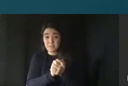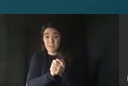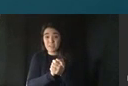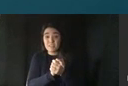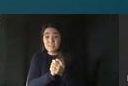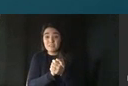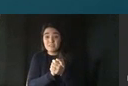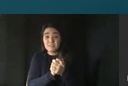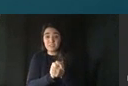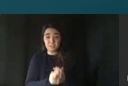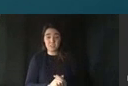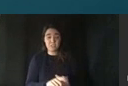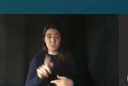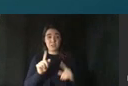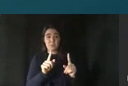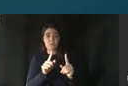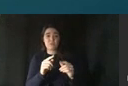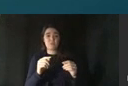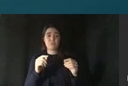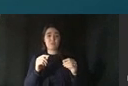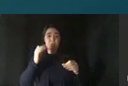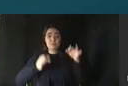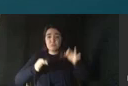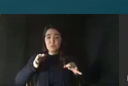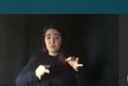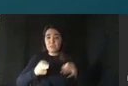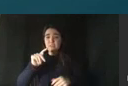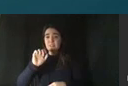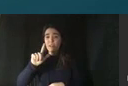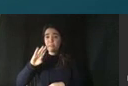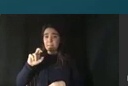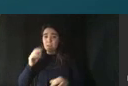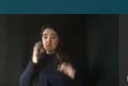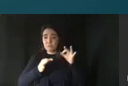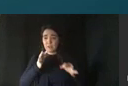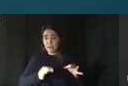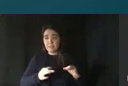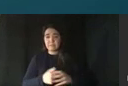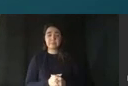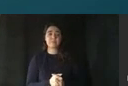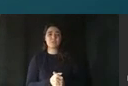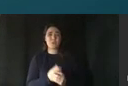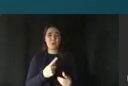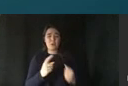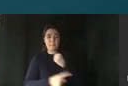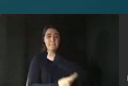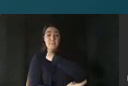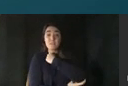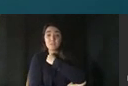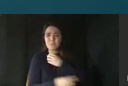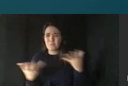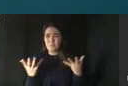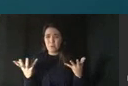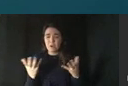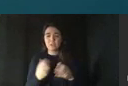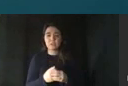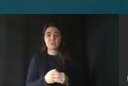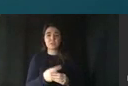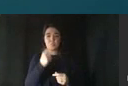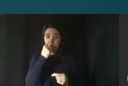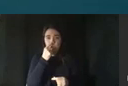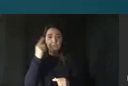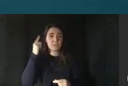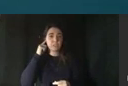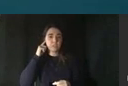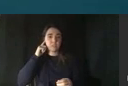Taliban trial. And her punishment was to have her nose and her ears cut off. And